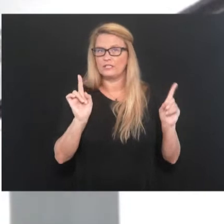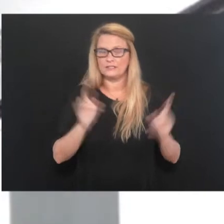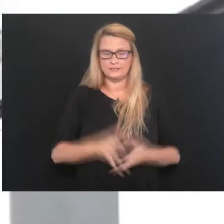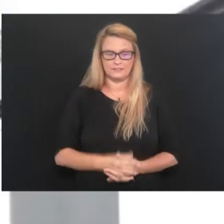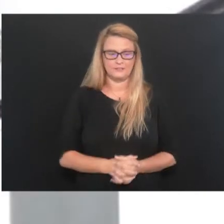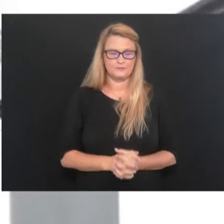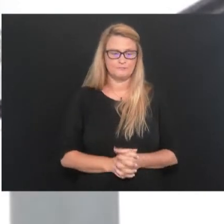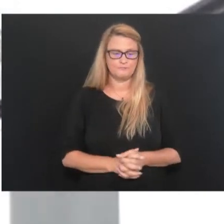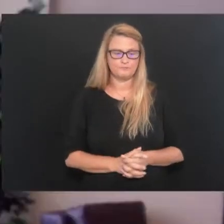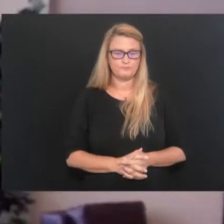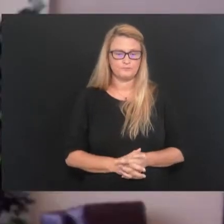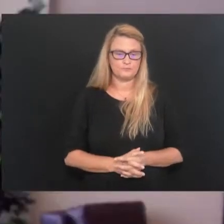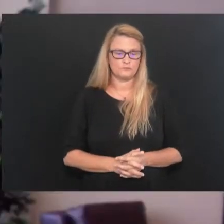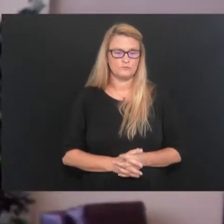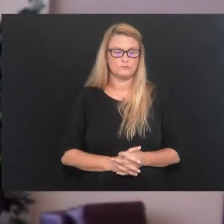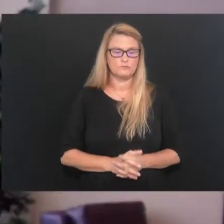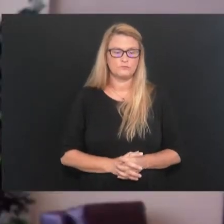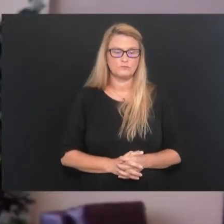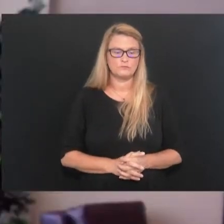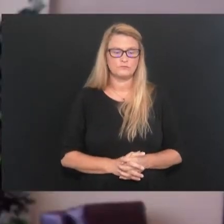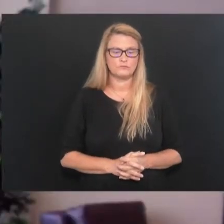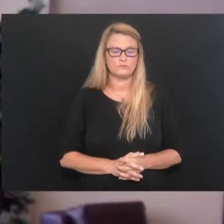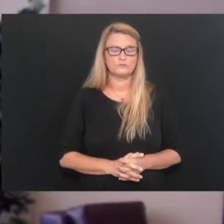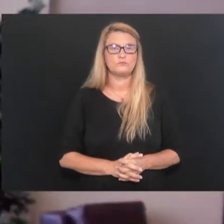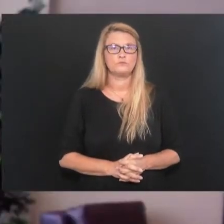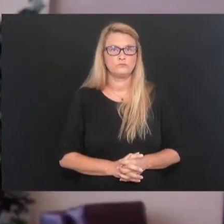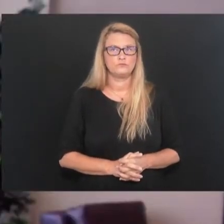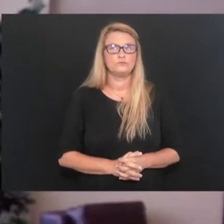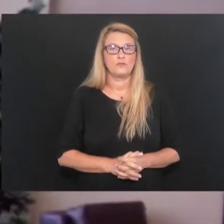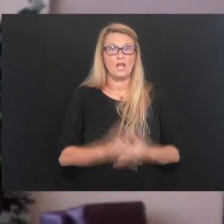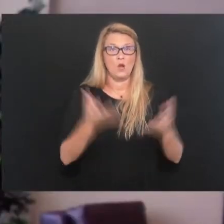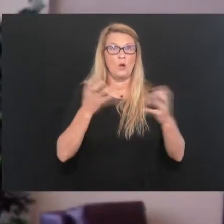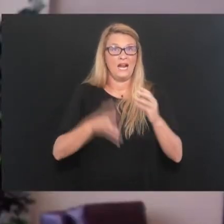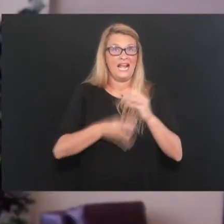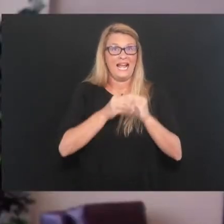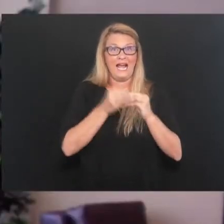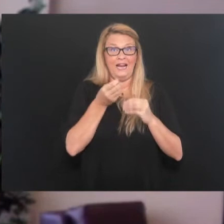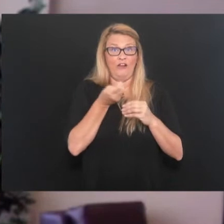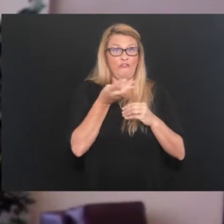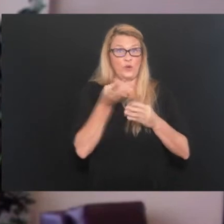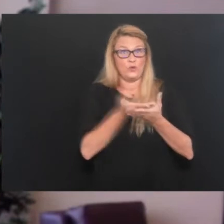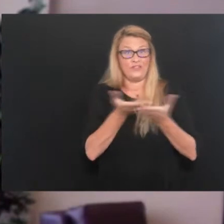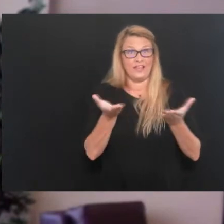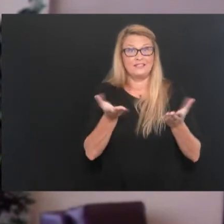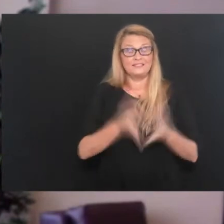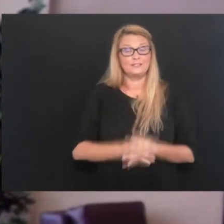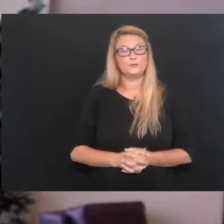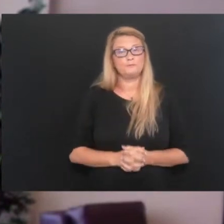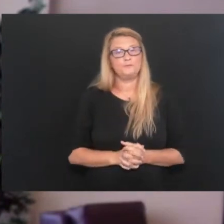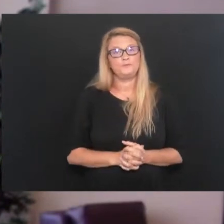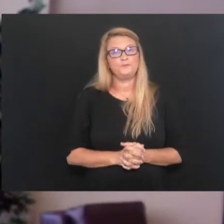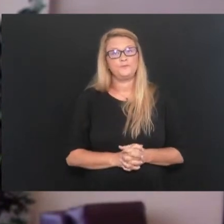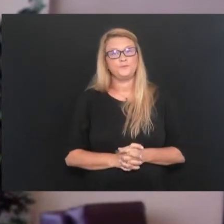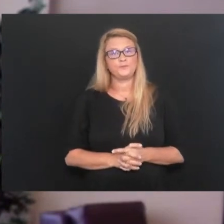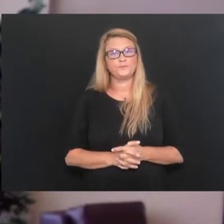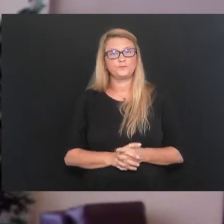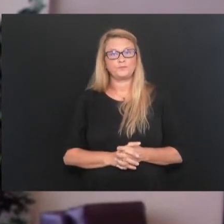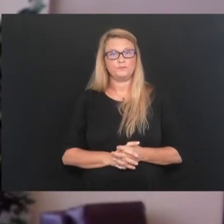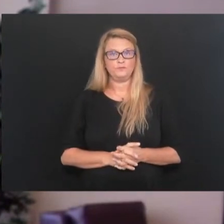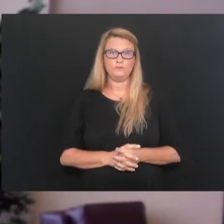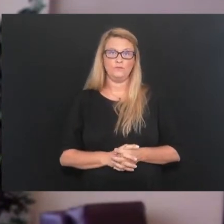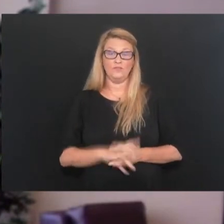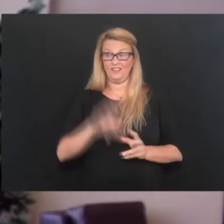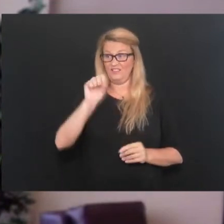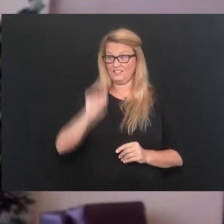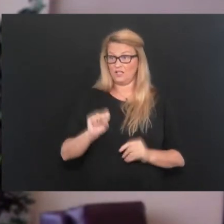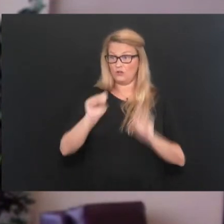predict. Thanks, Ian and June. Just to add a couple of things. So as we look at the southern